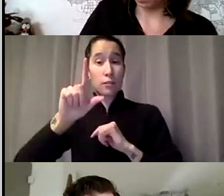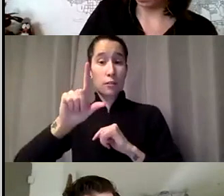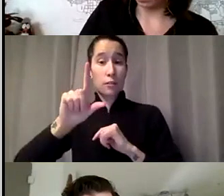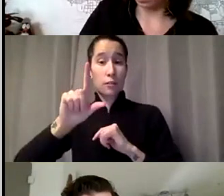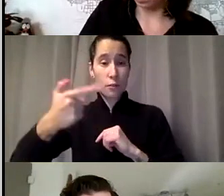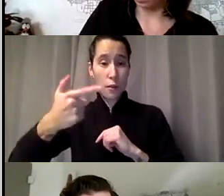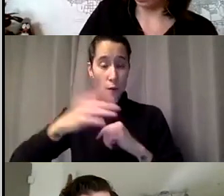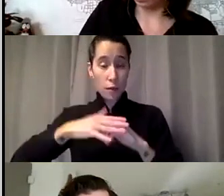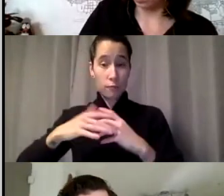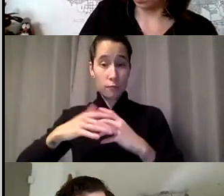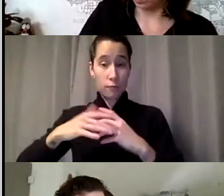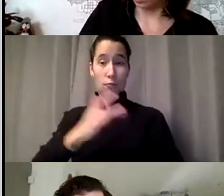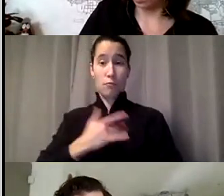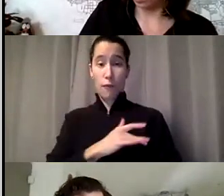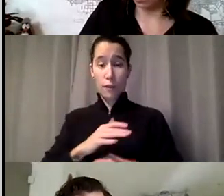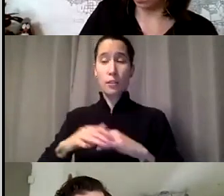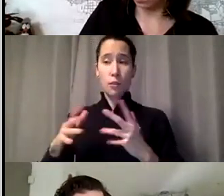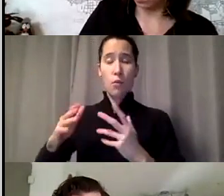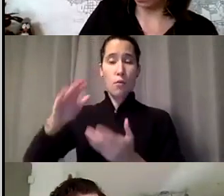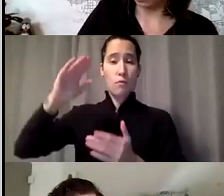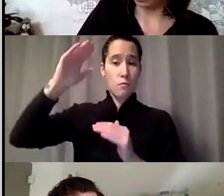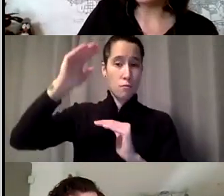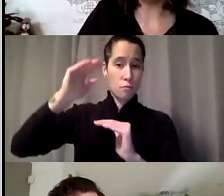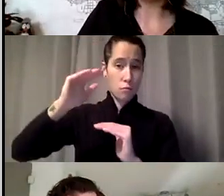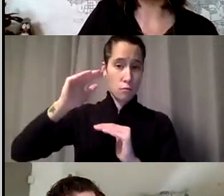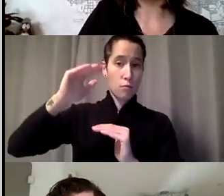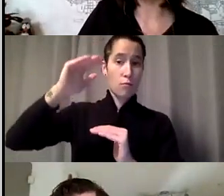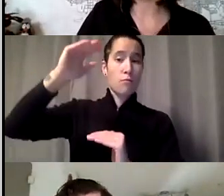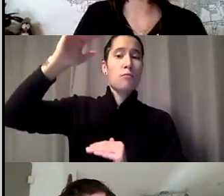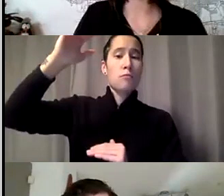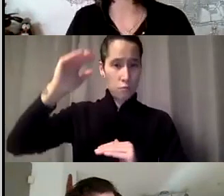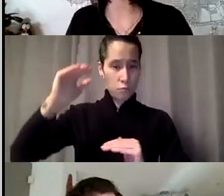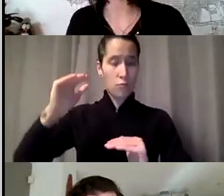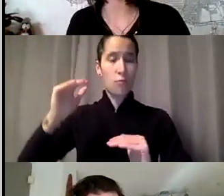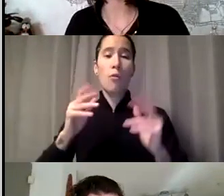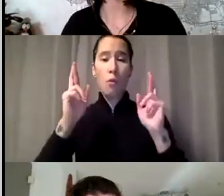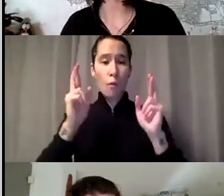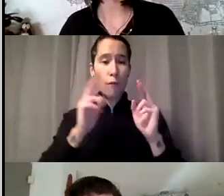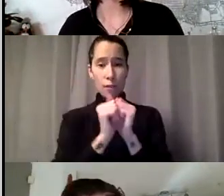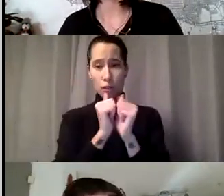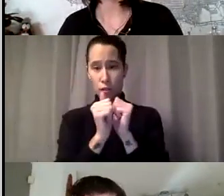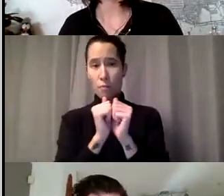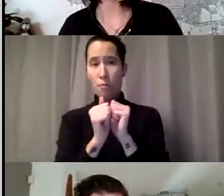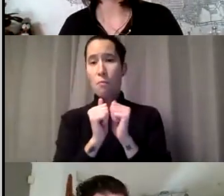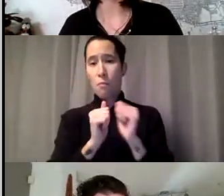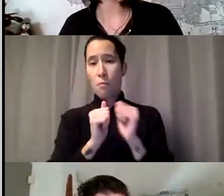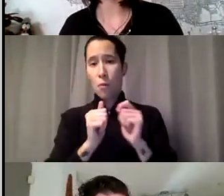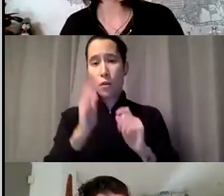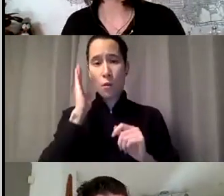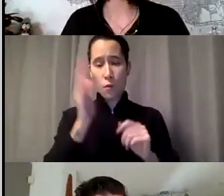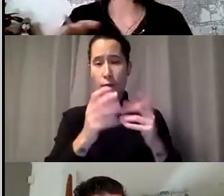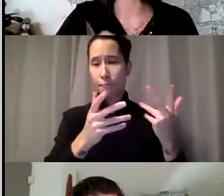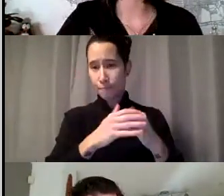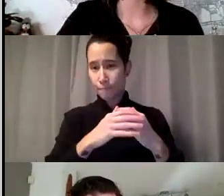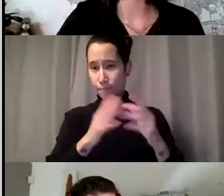is ready to ease restrictions, we will be moving into our phase 2.5. We don't